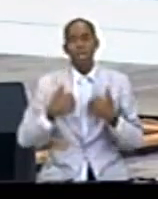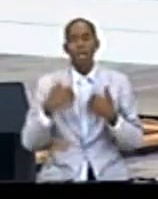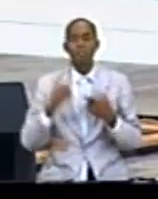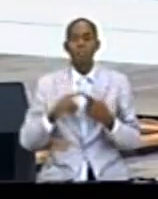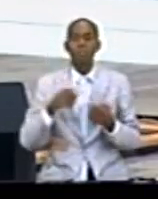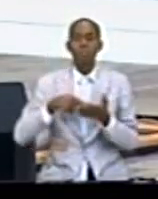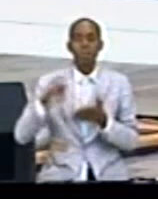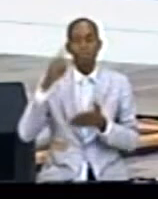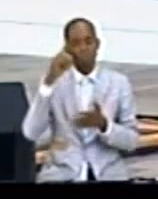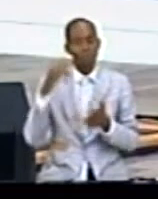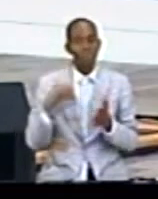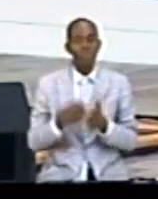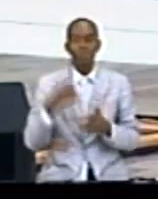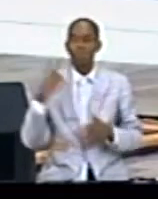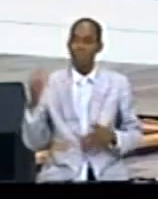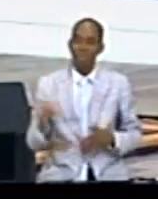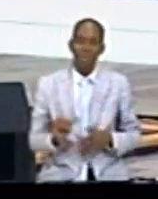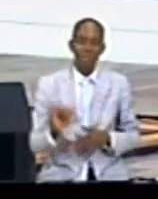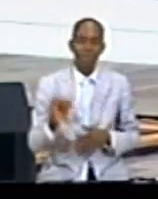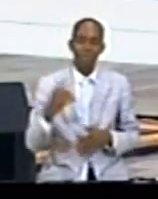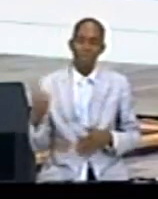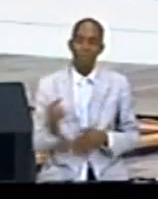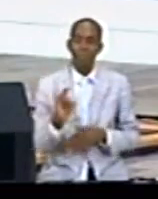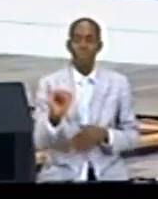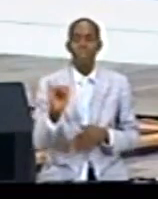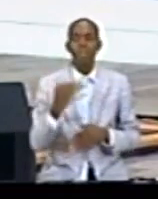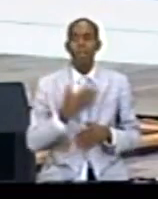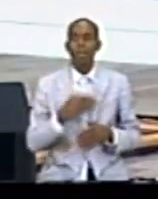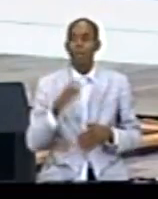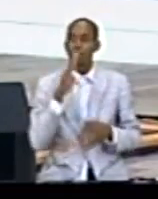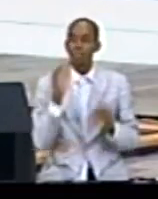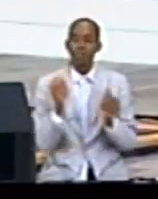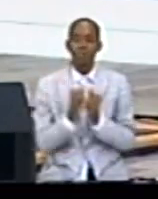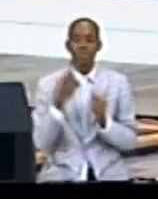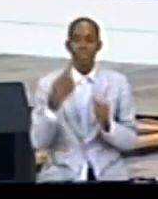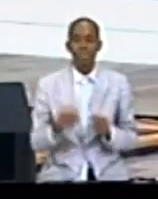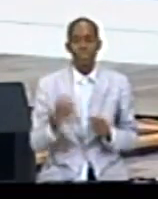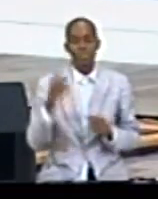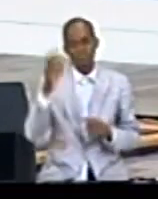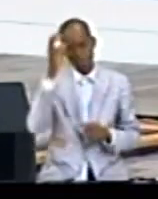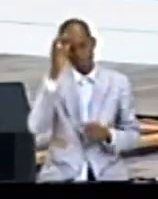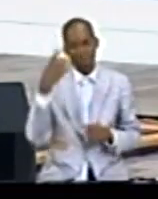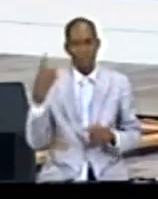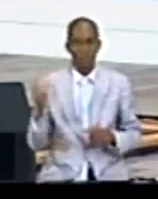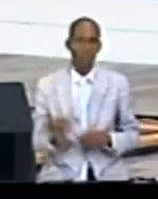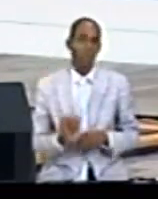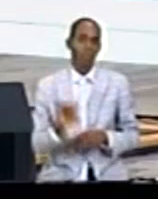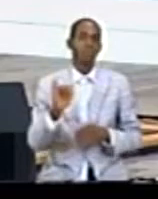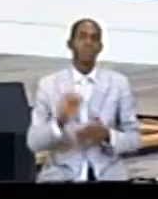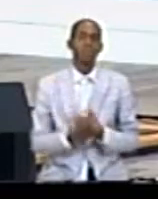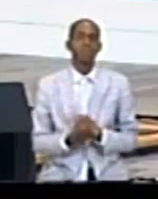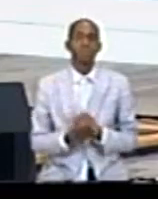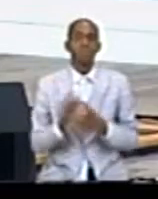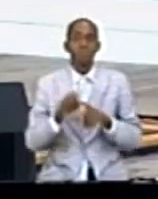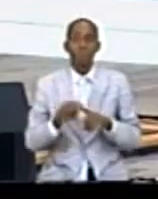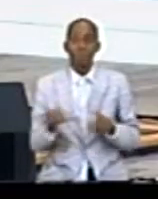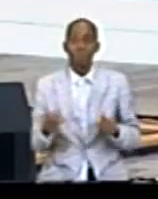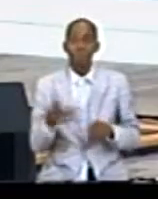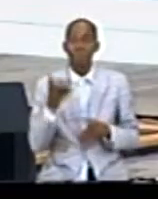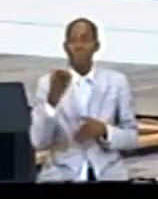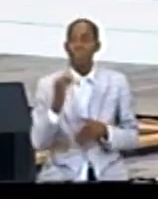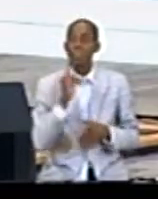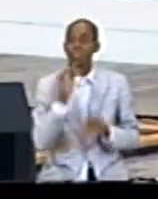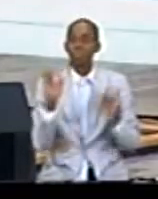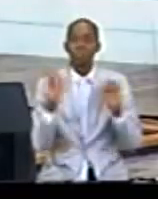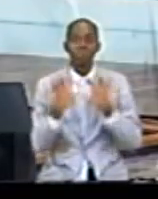and you're going to be with the devil for all eternity. But there's nothing you get from the